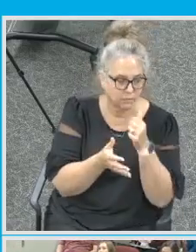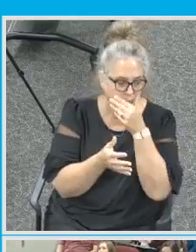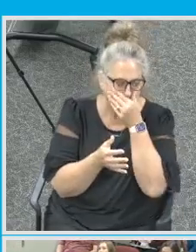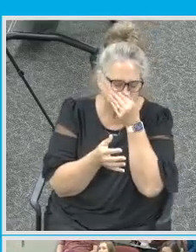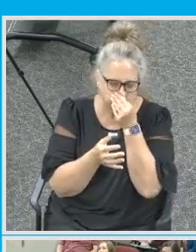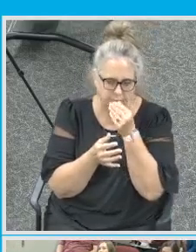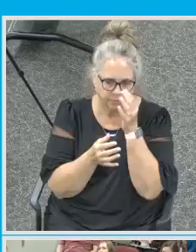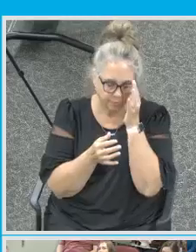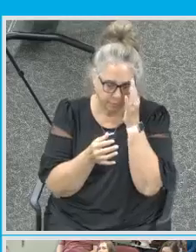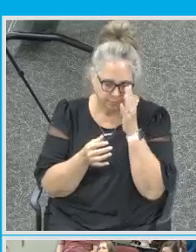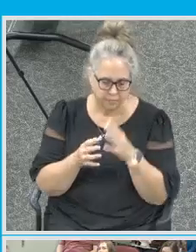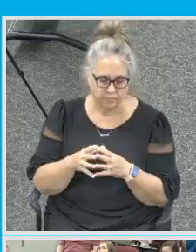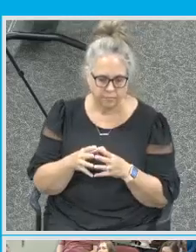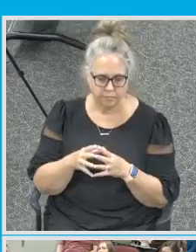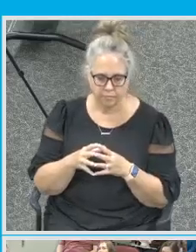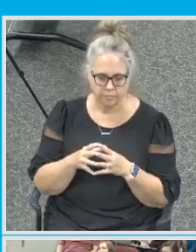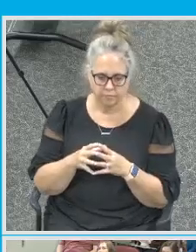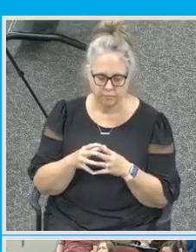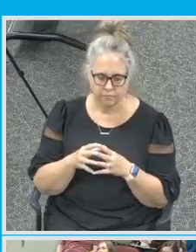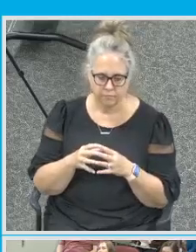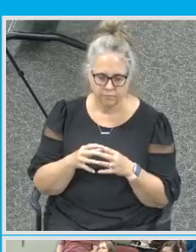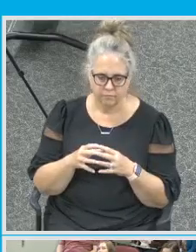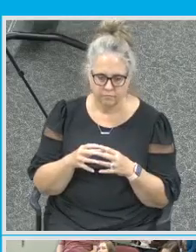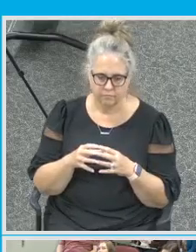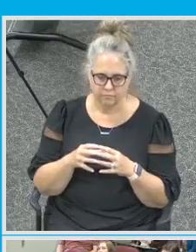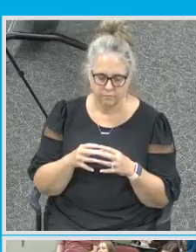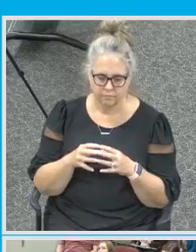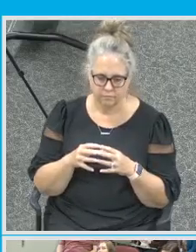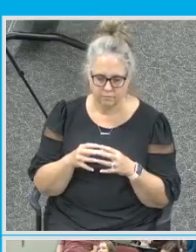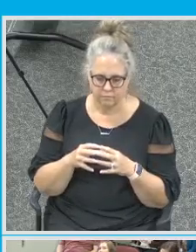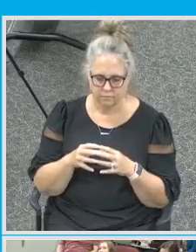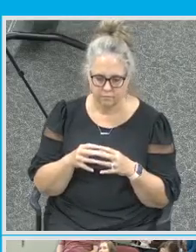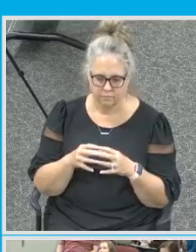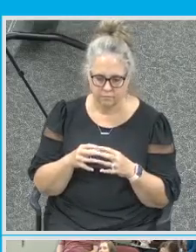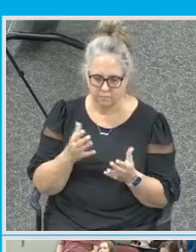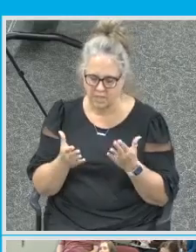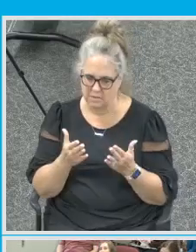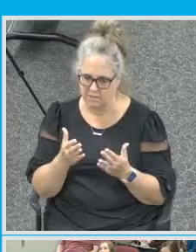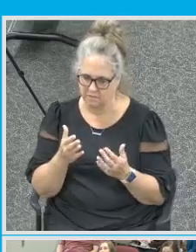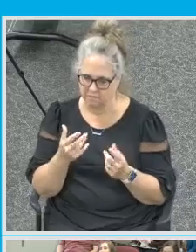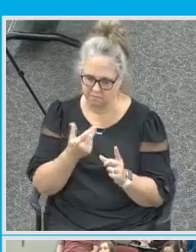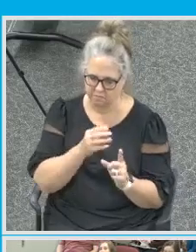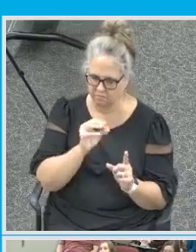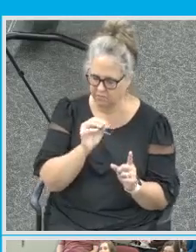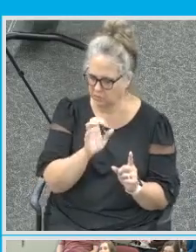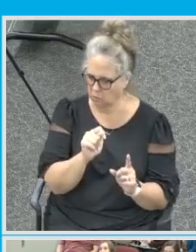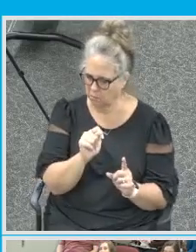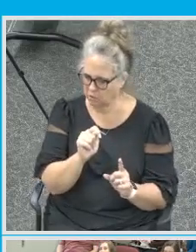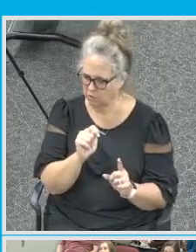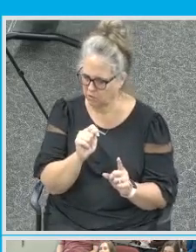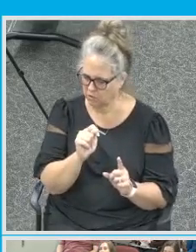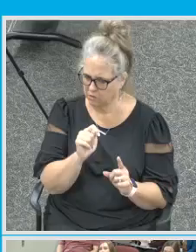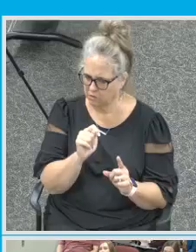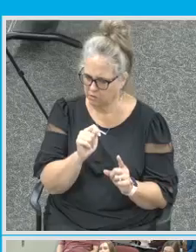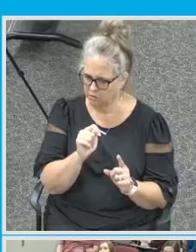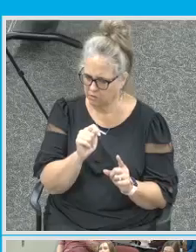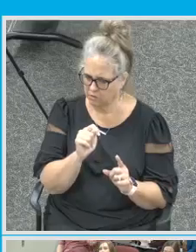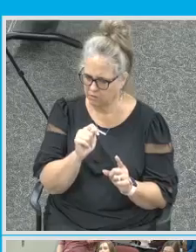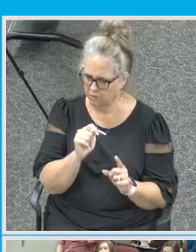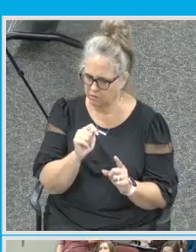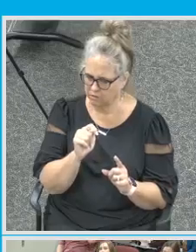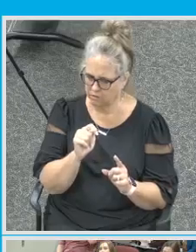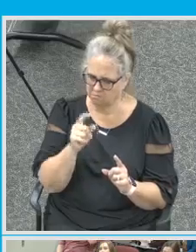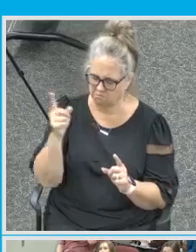probably, yeah, for us in public health, but the manufacturers of flu vaccine have been making the product